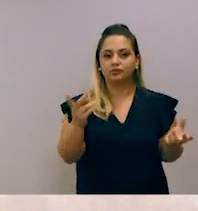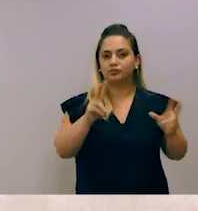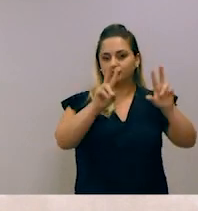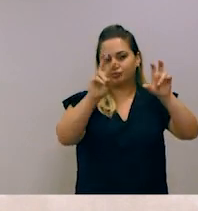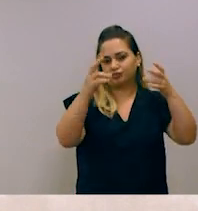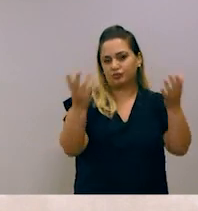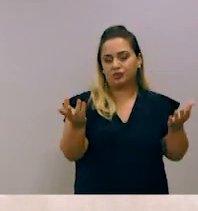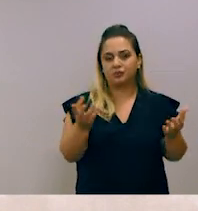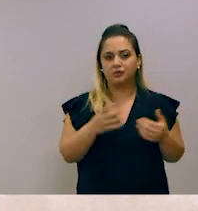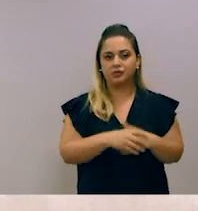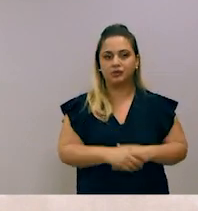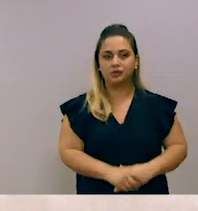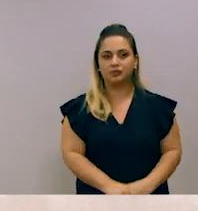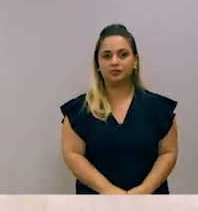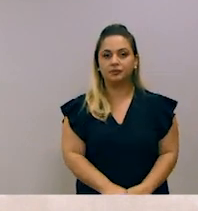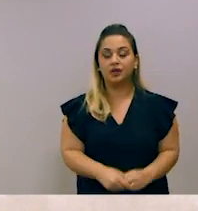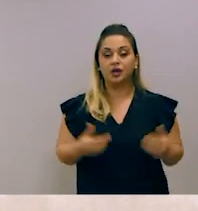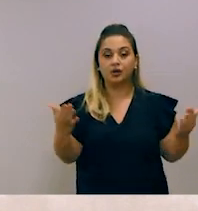resource,